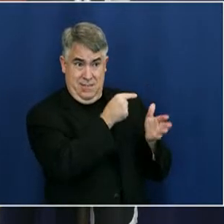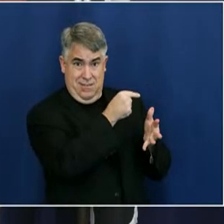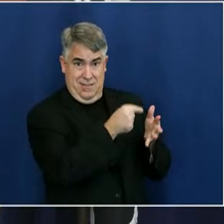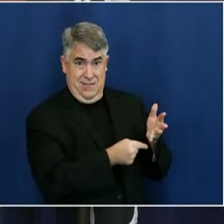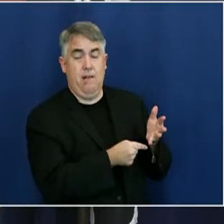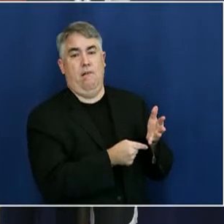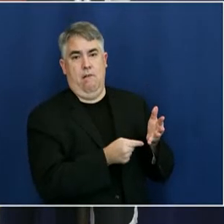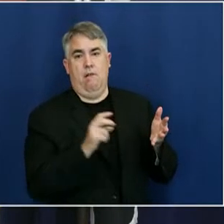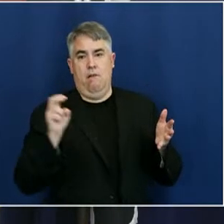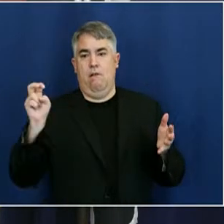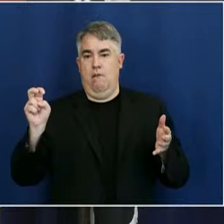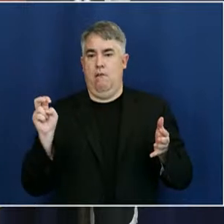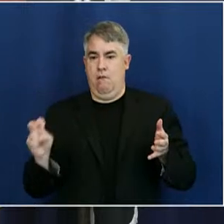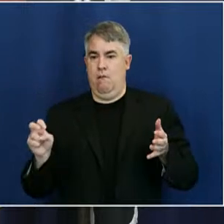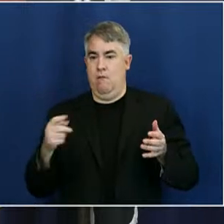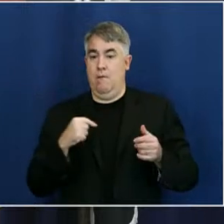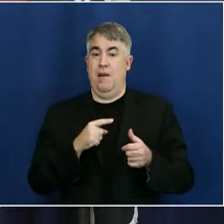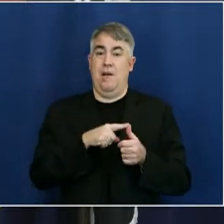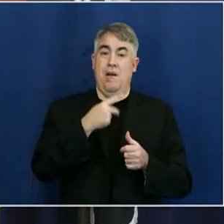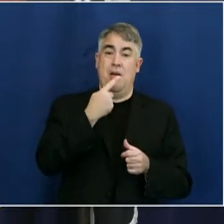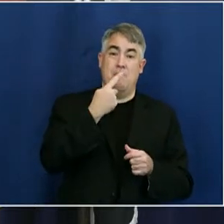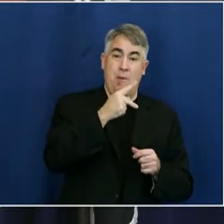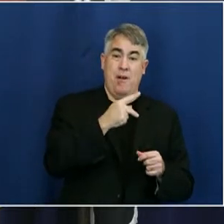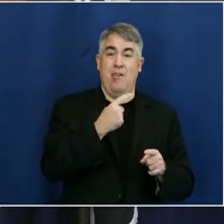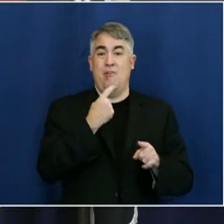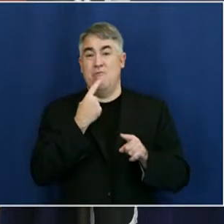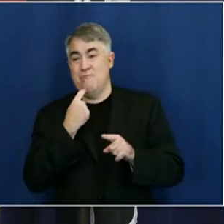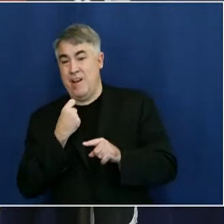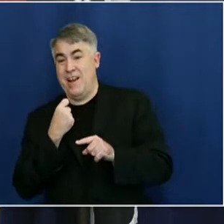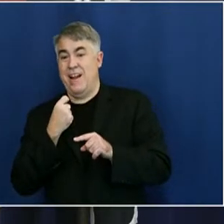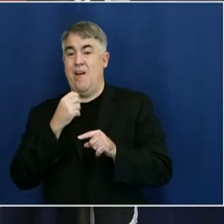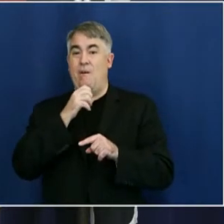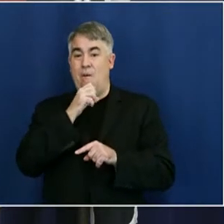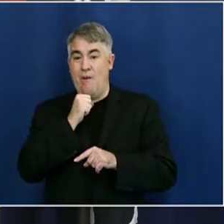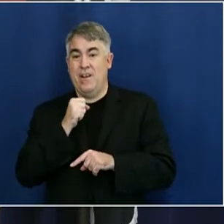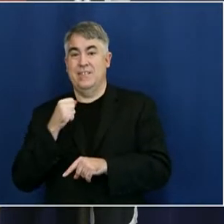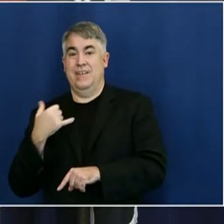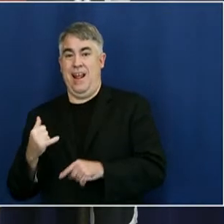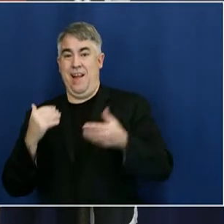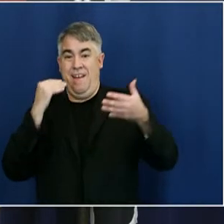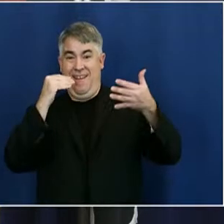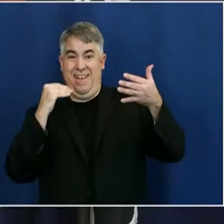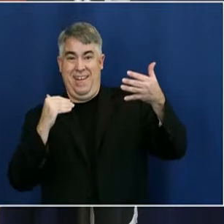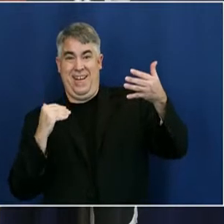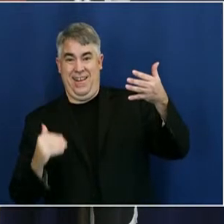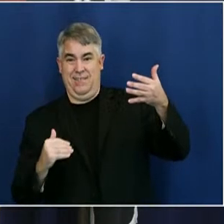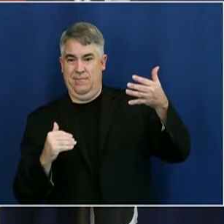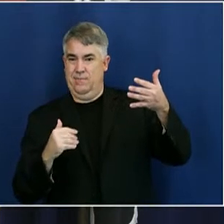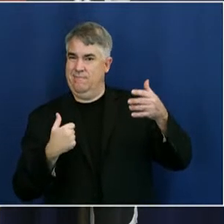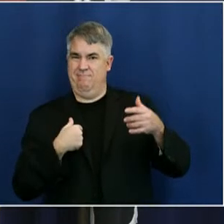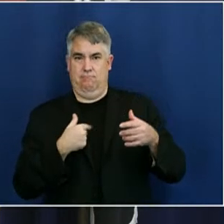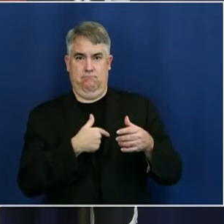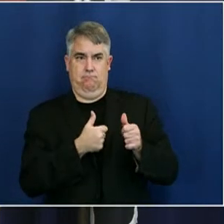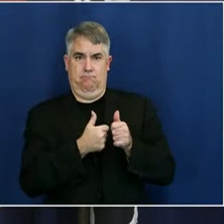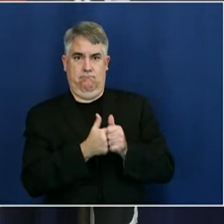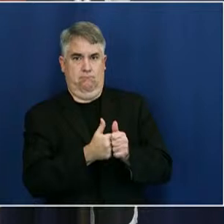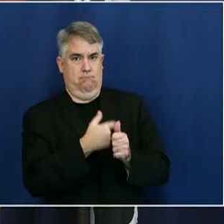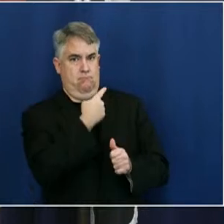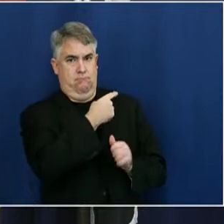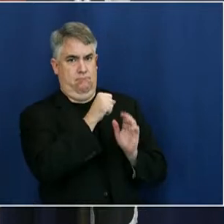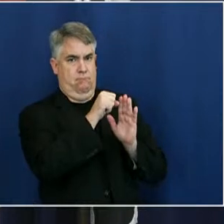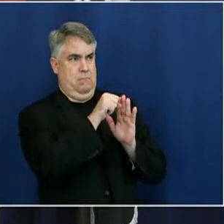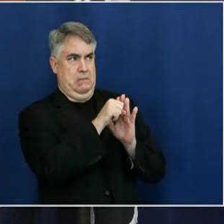red, orange, and yellow. So we would abide by the guidance that's on the state's